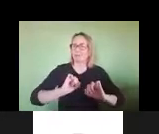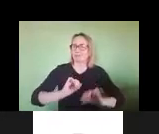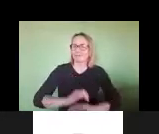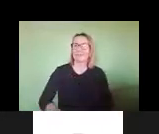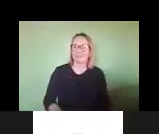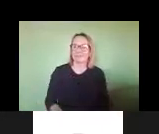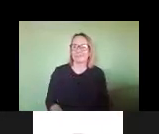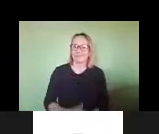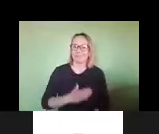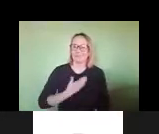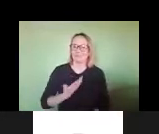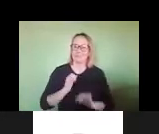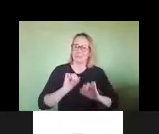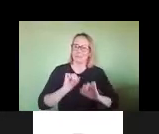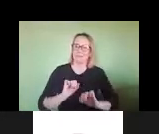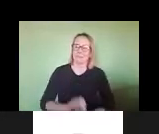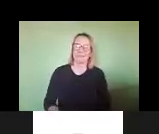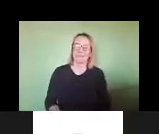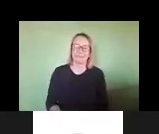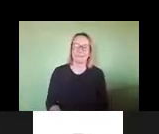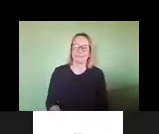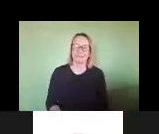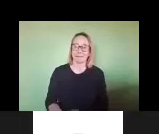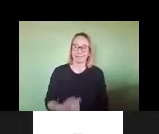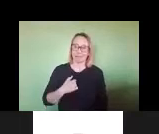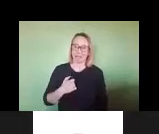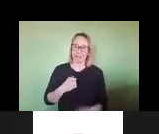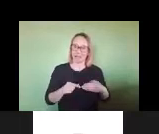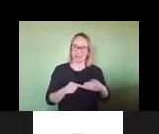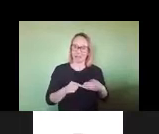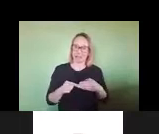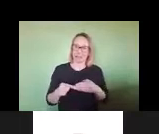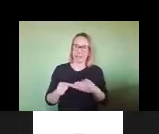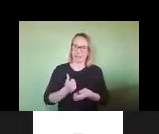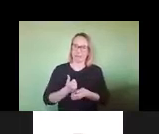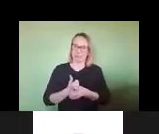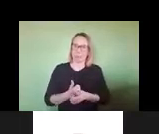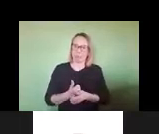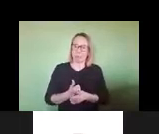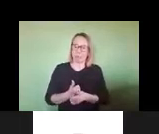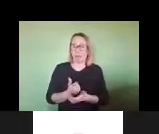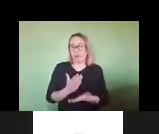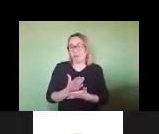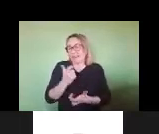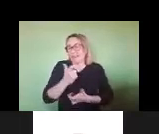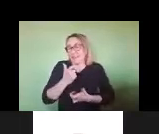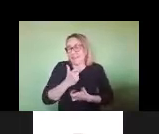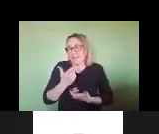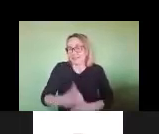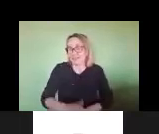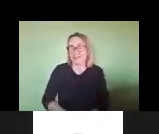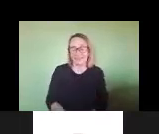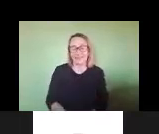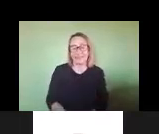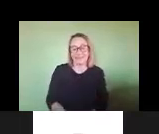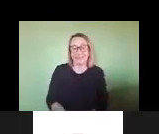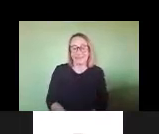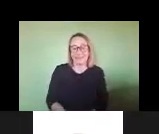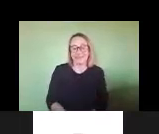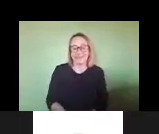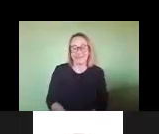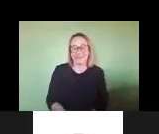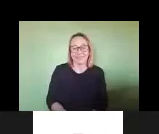work. It was just fantastic. I just sort of guided them, and we just had a laugh at each week, although there was a